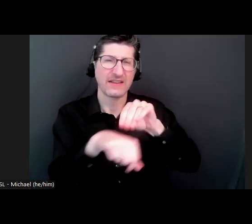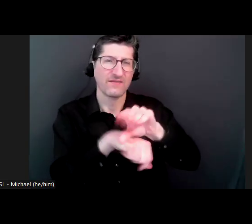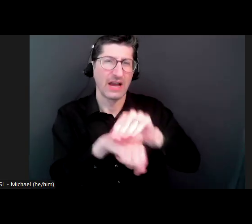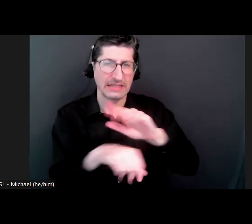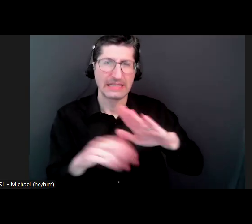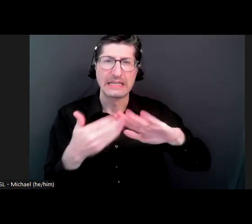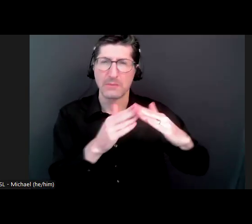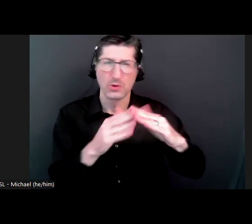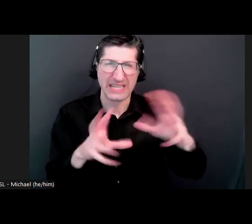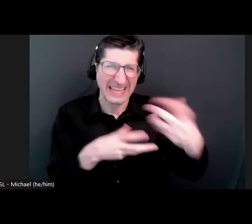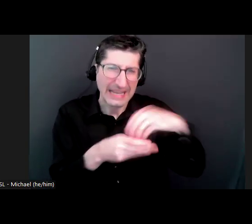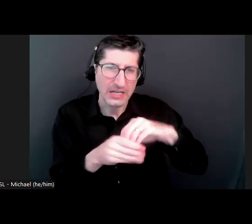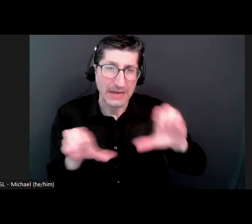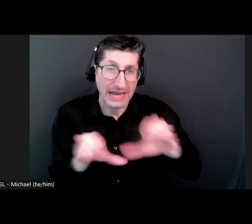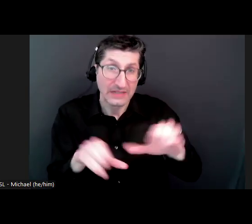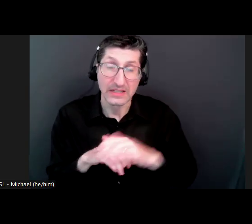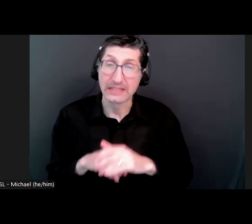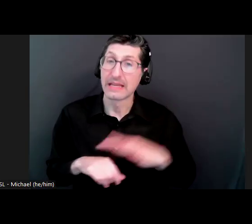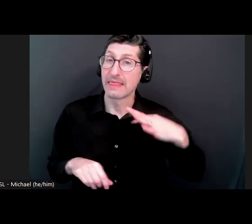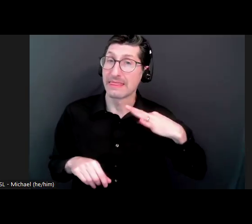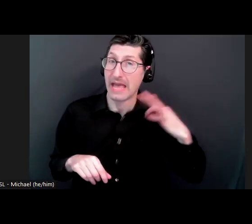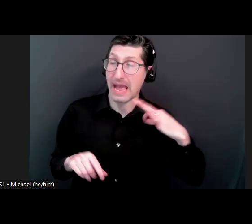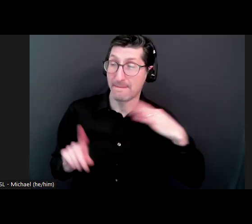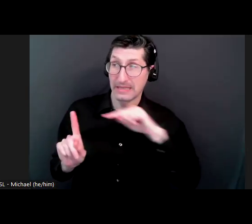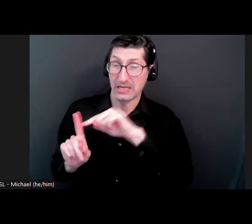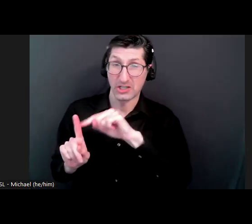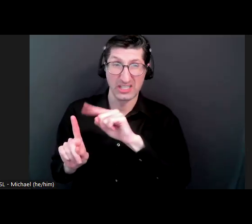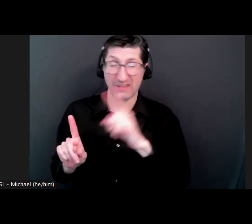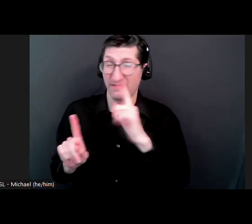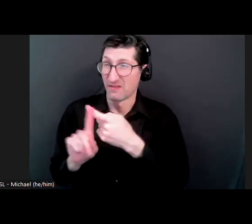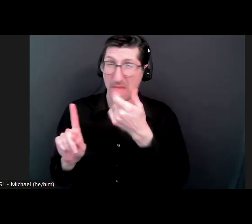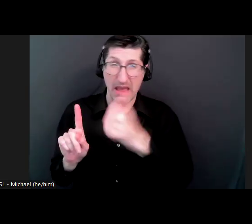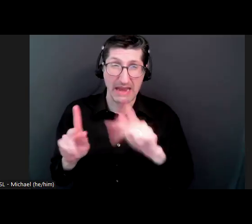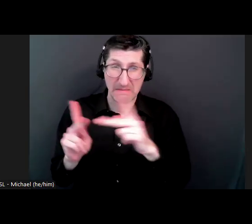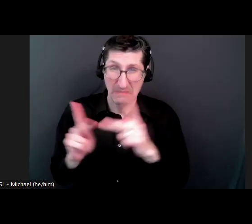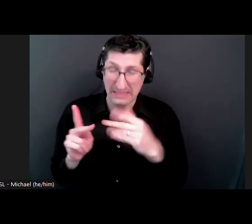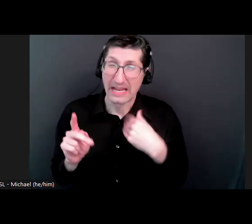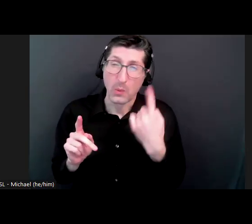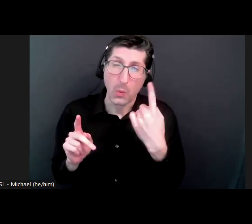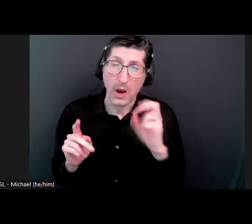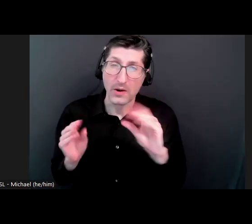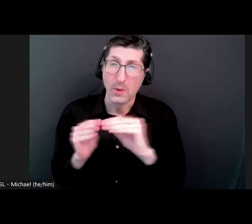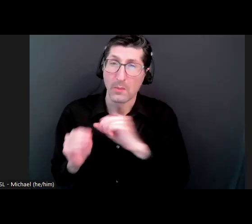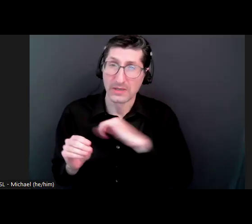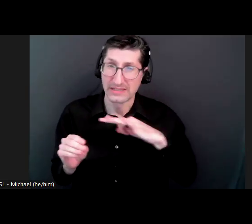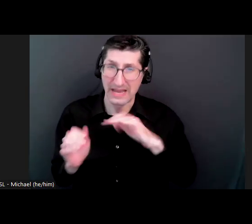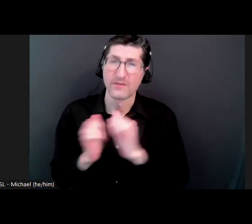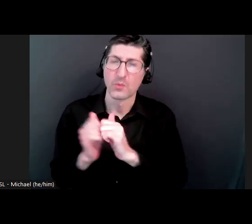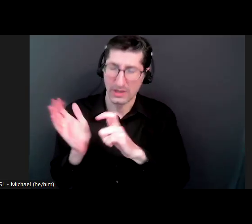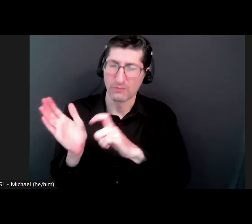organization that has 1 or more staff with the required skill set or from individuals. And the responses will be due